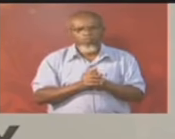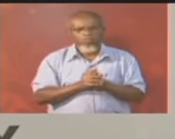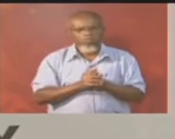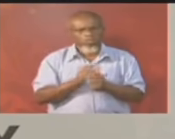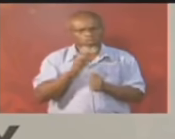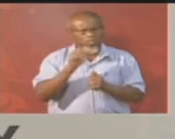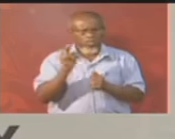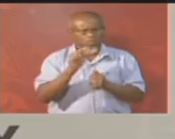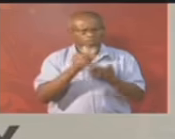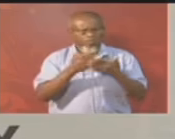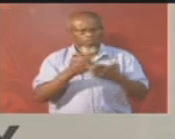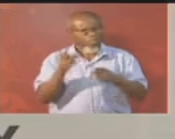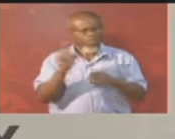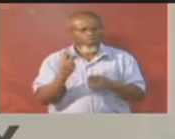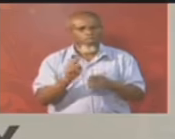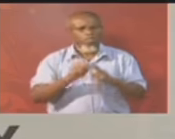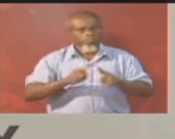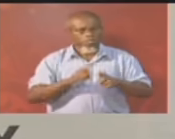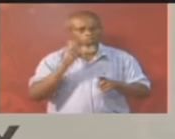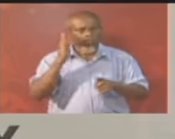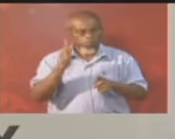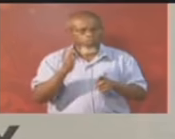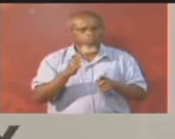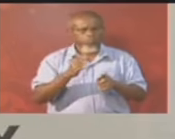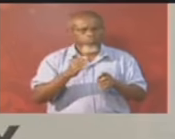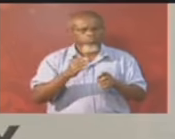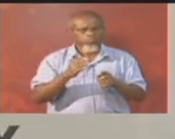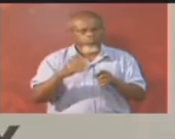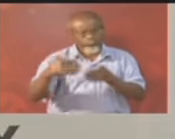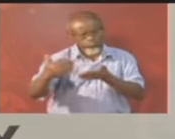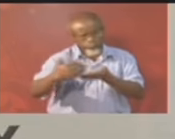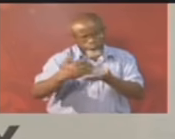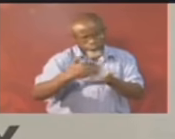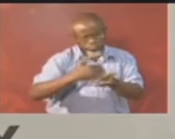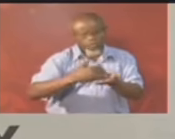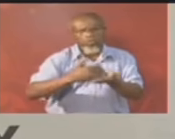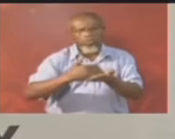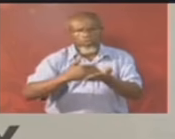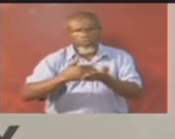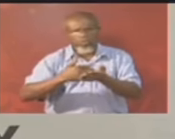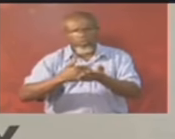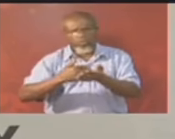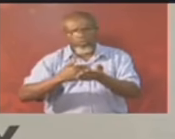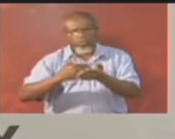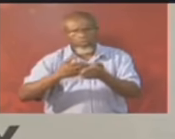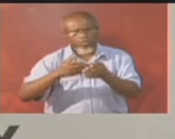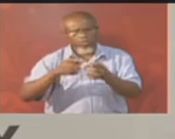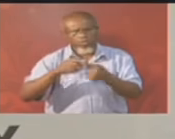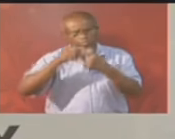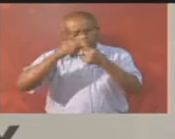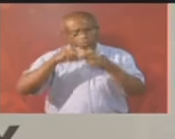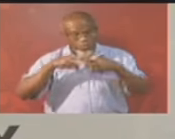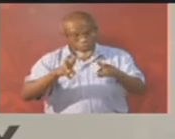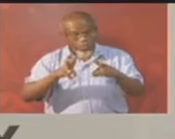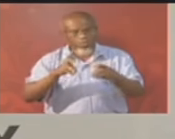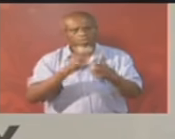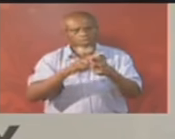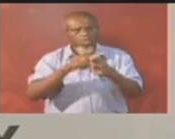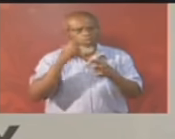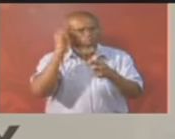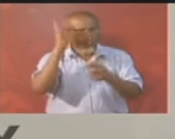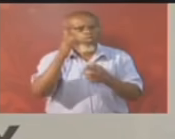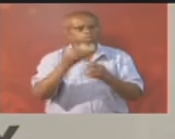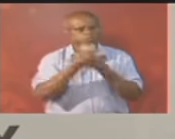previously. As soon as that information is compiled and analyzed in the appropriate format, then that update will be